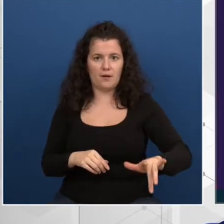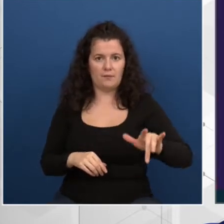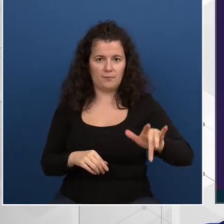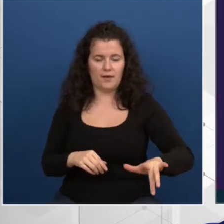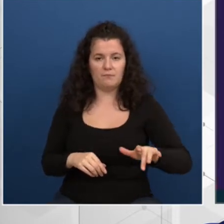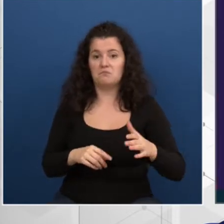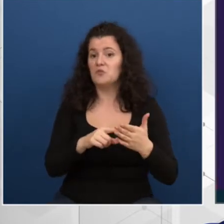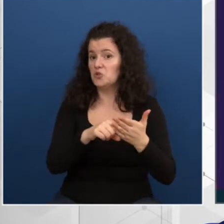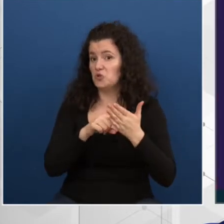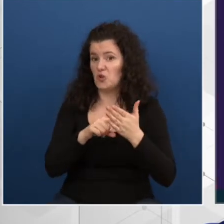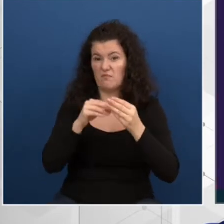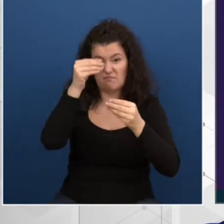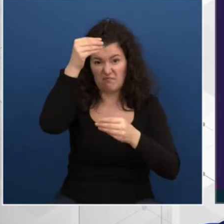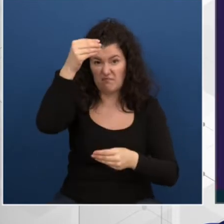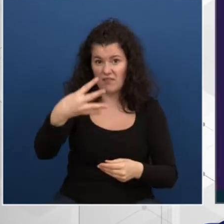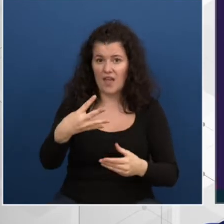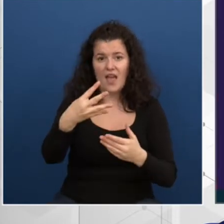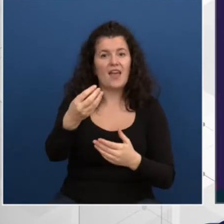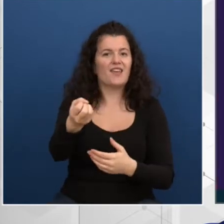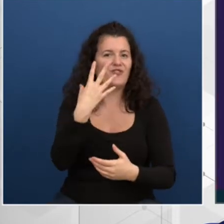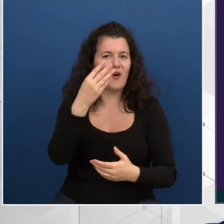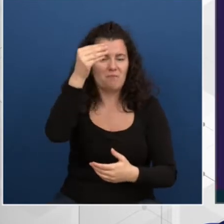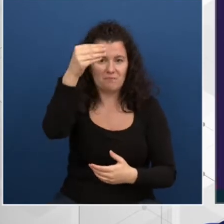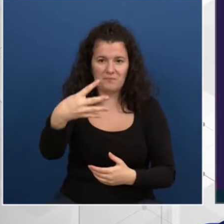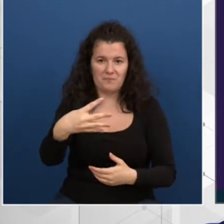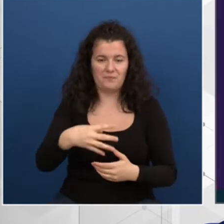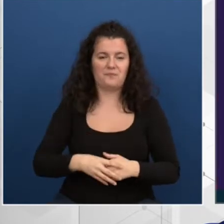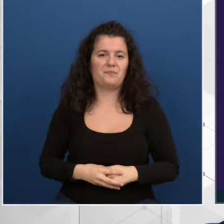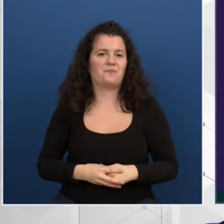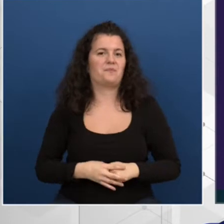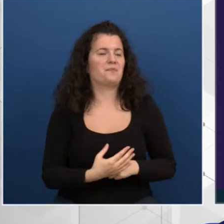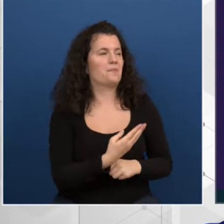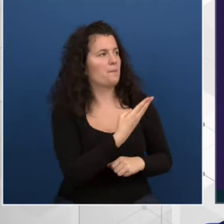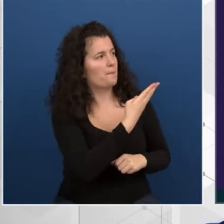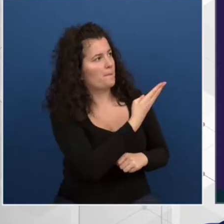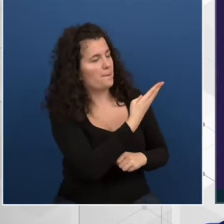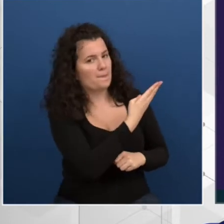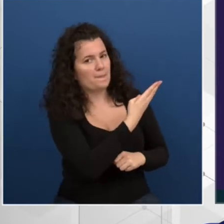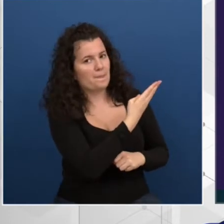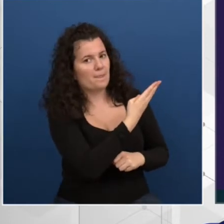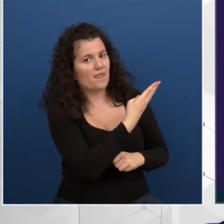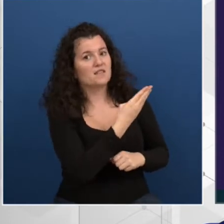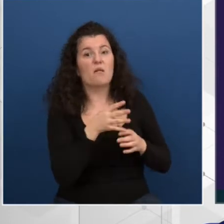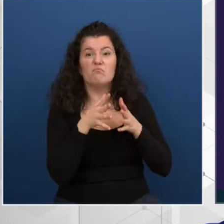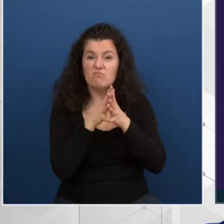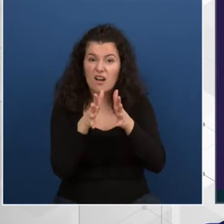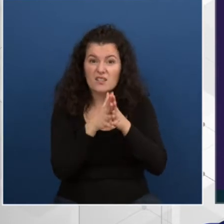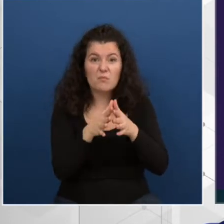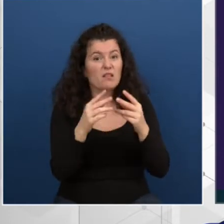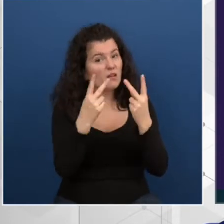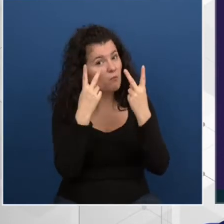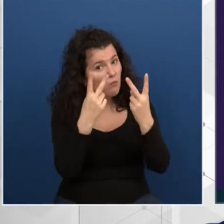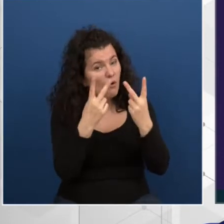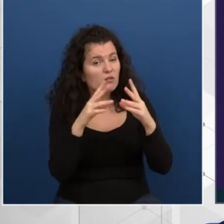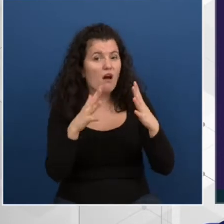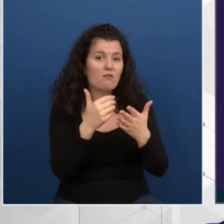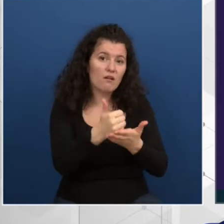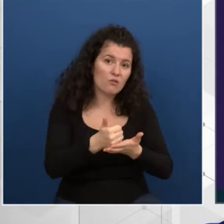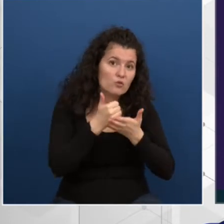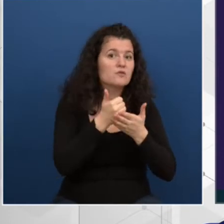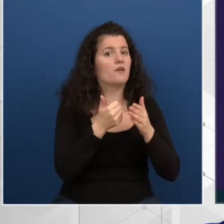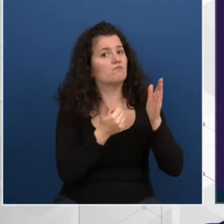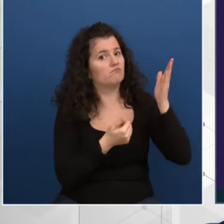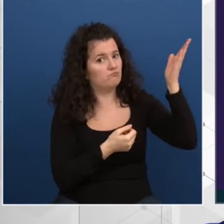when I open this part of the assessment, and it gives me information about why this is important and useful. So I'm going to turn on the Tab